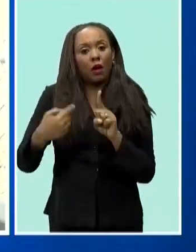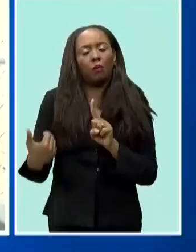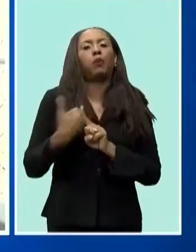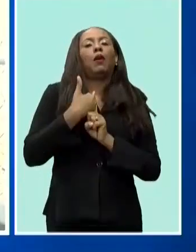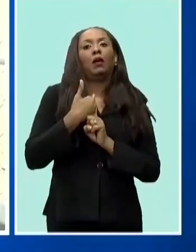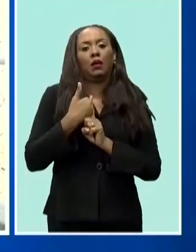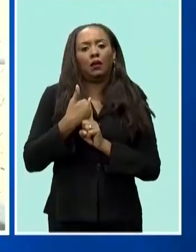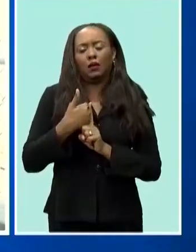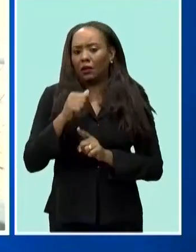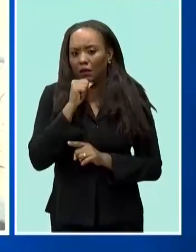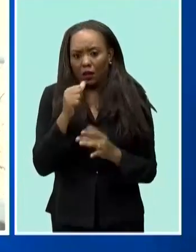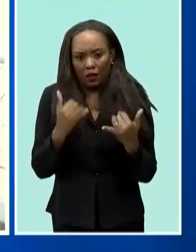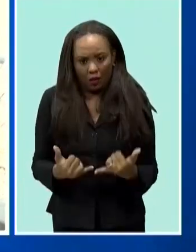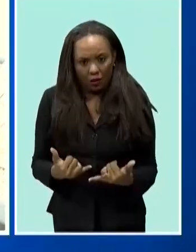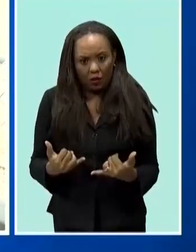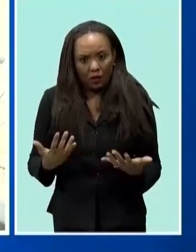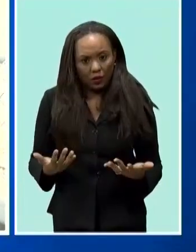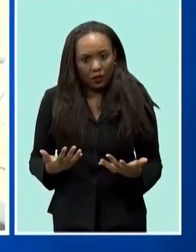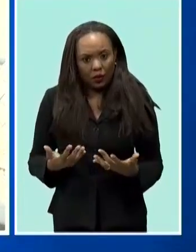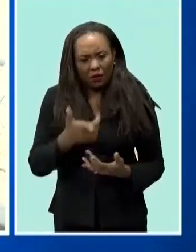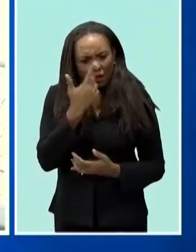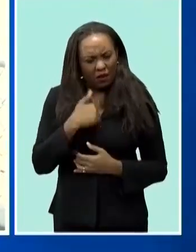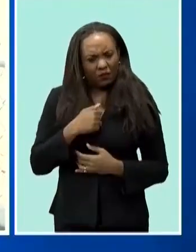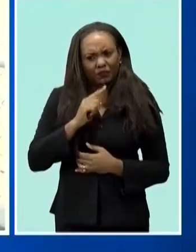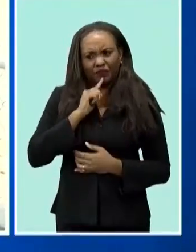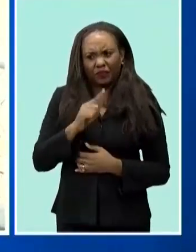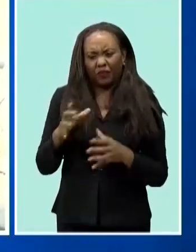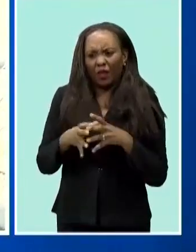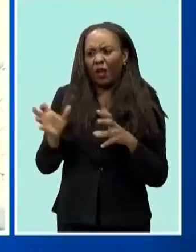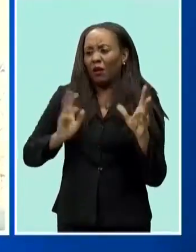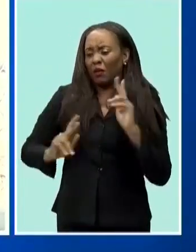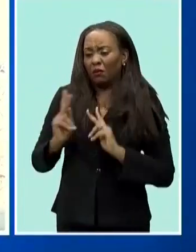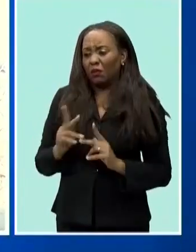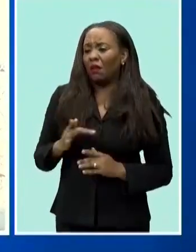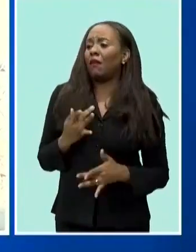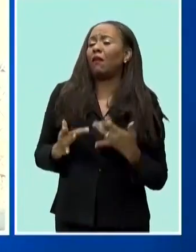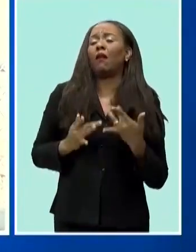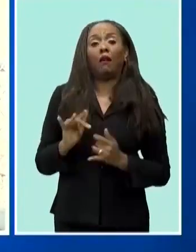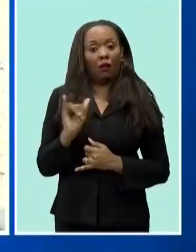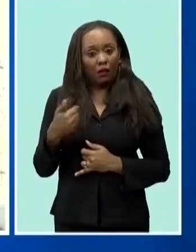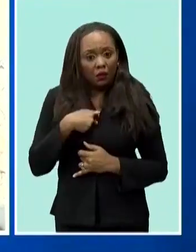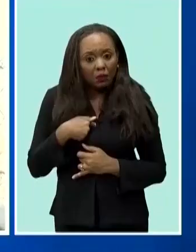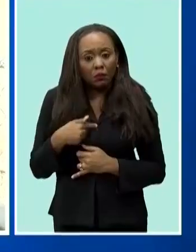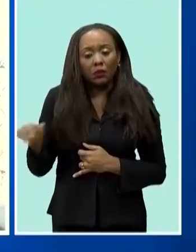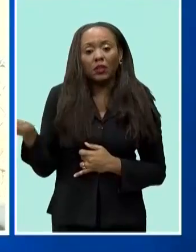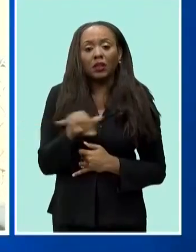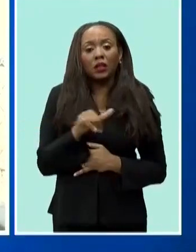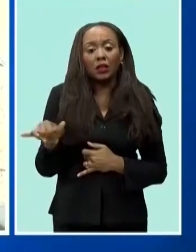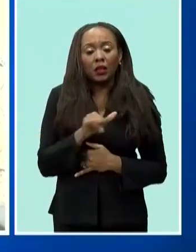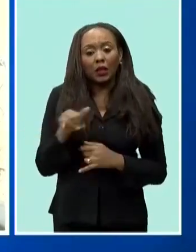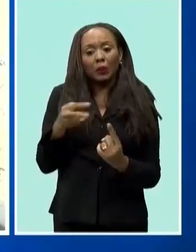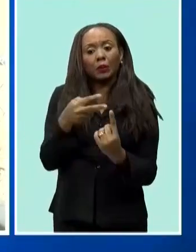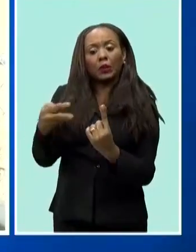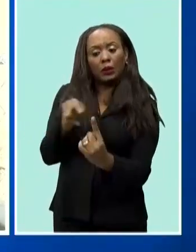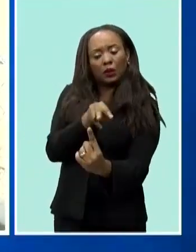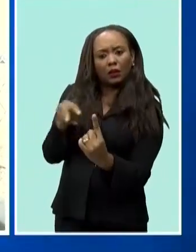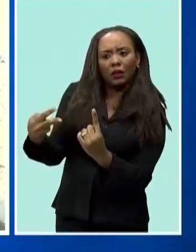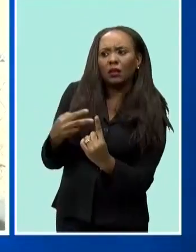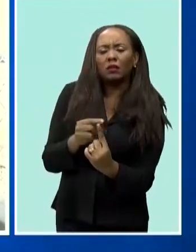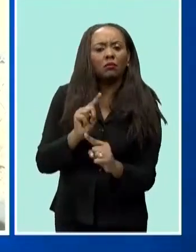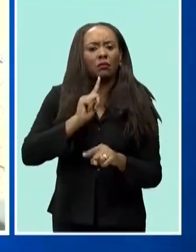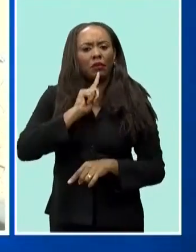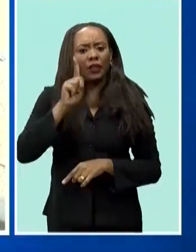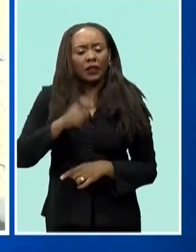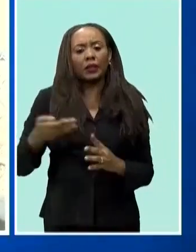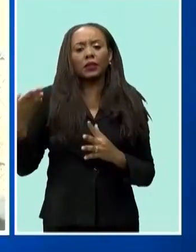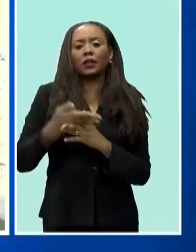it, but that's not the case. Because I'm sure they got a lot of people in Barbados that feel the way I do about this thing. This thing need to stop,